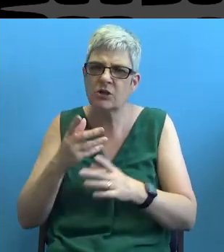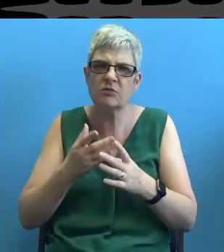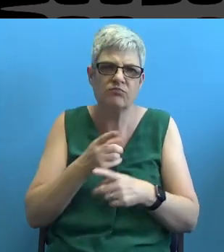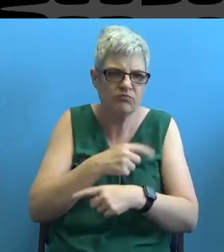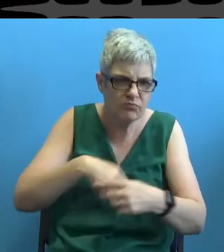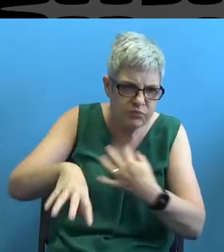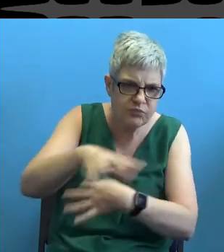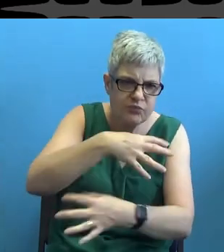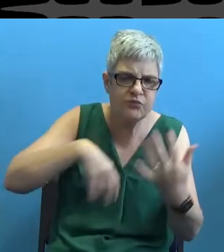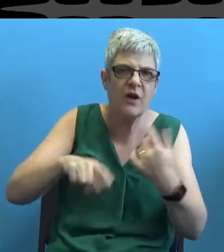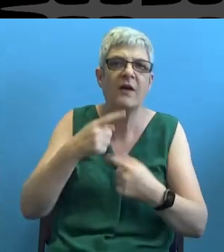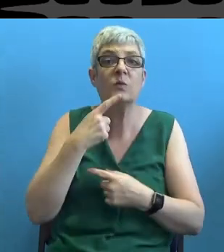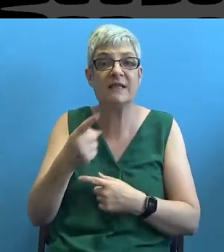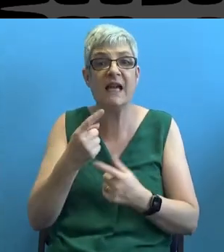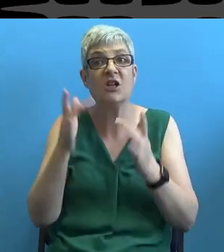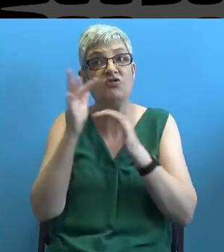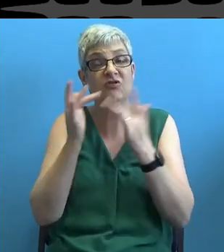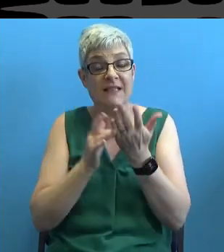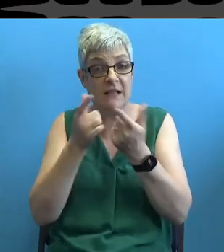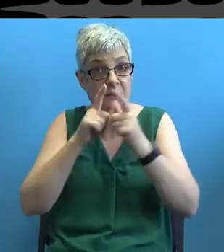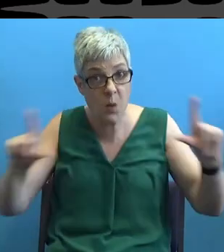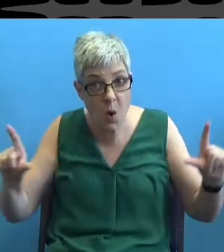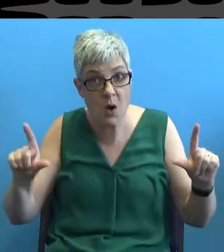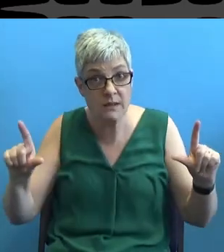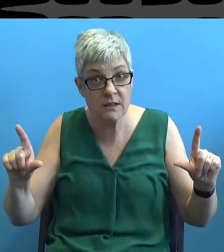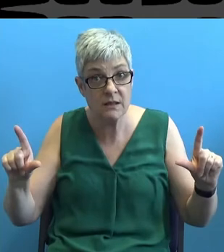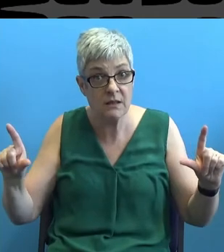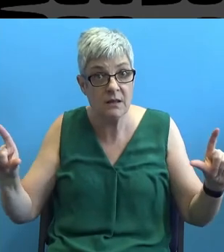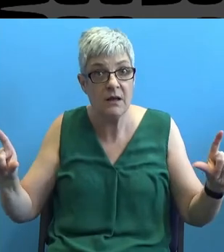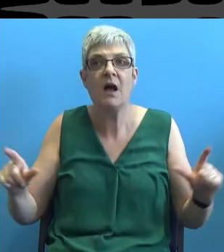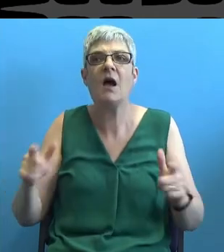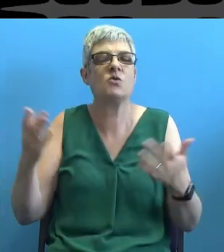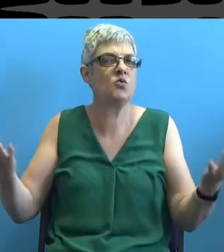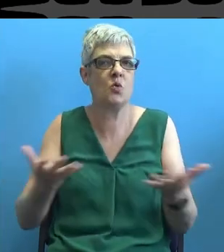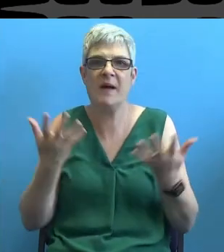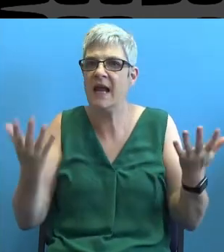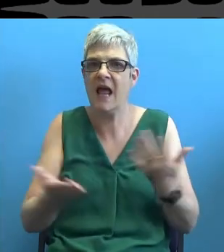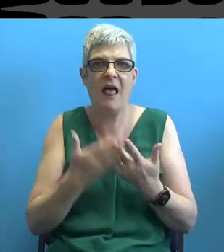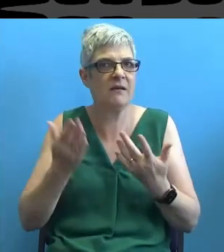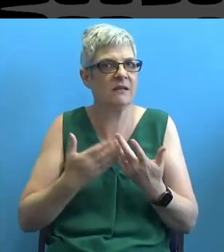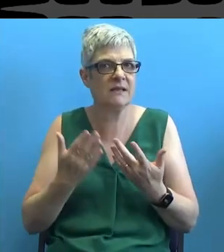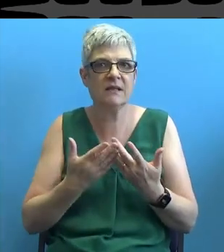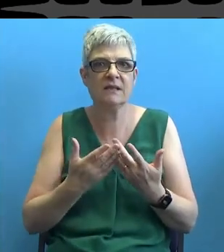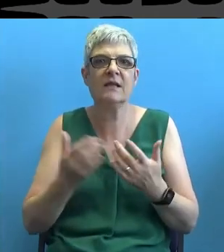as we declare Jesus as Lord, and nowhere else is salvation found.